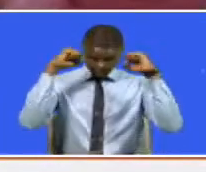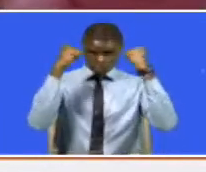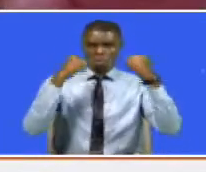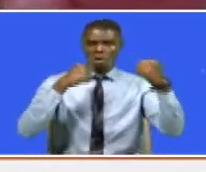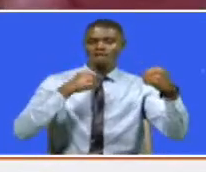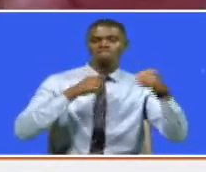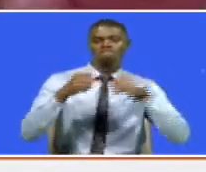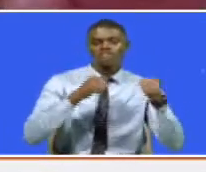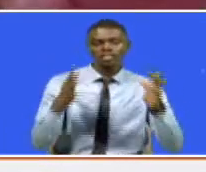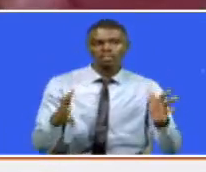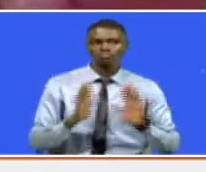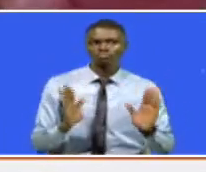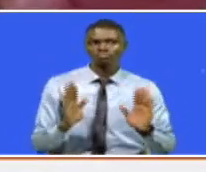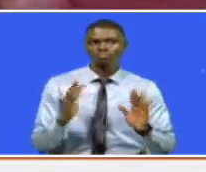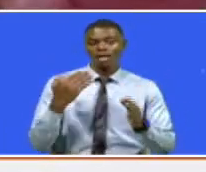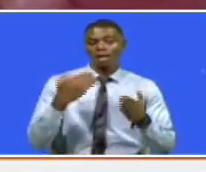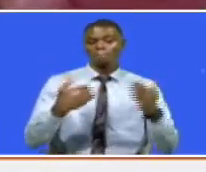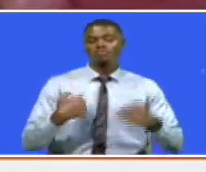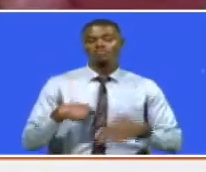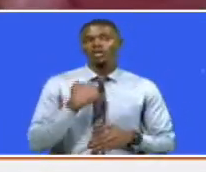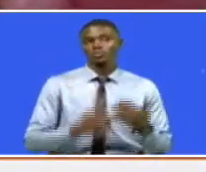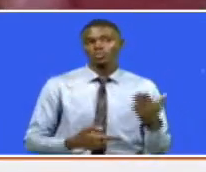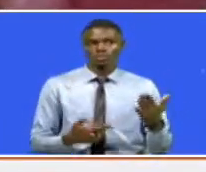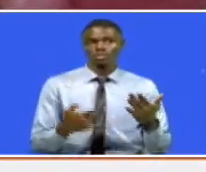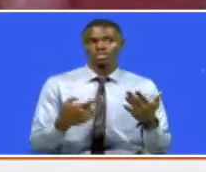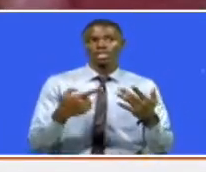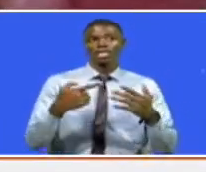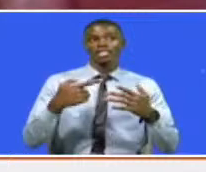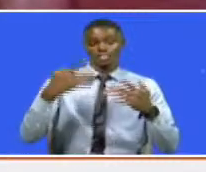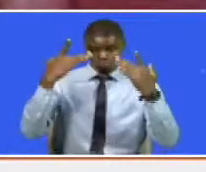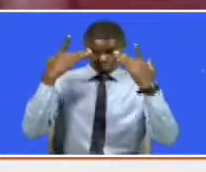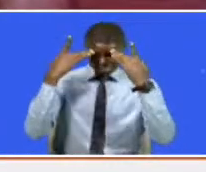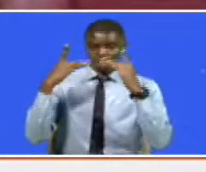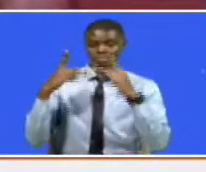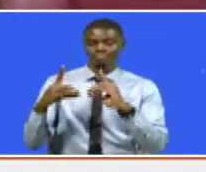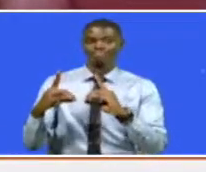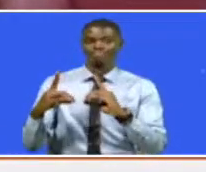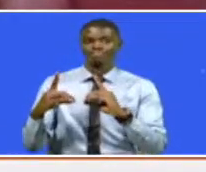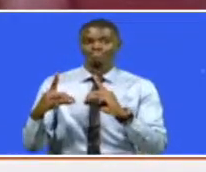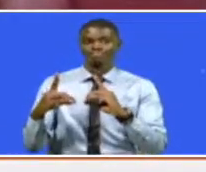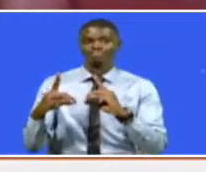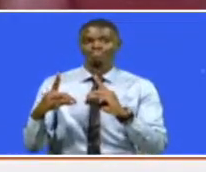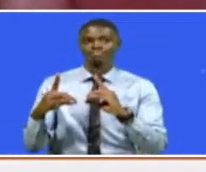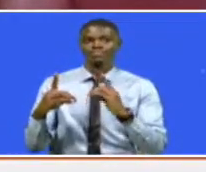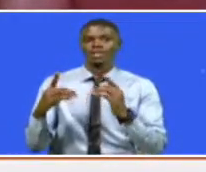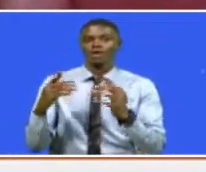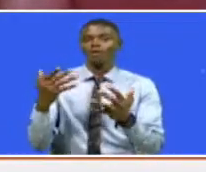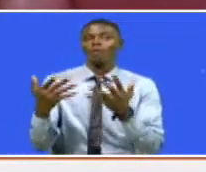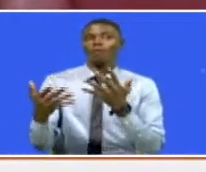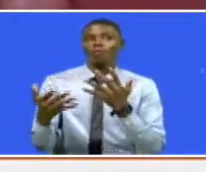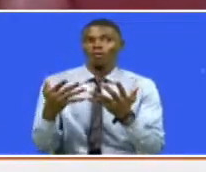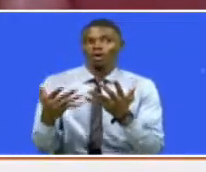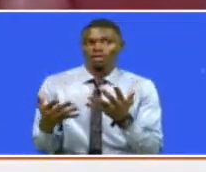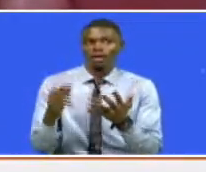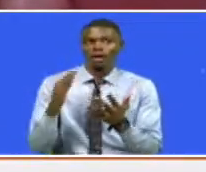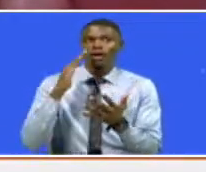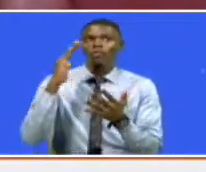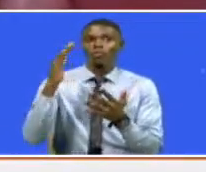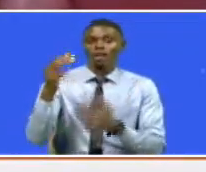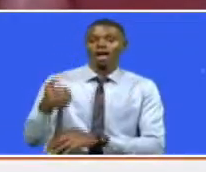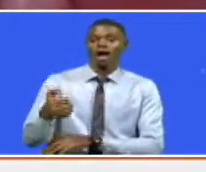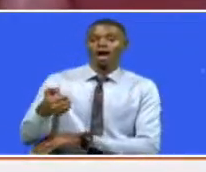is before us is for us to determine, Mr. Speaker, whether we shall